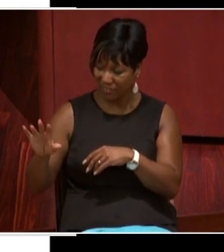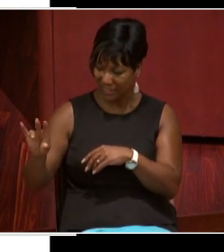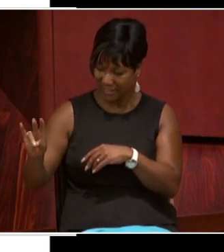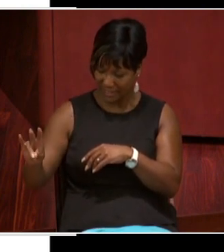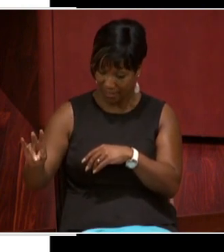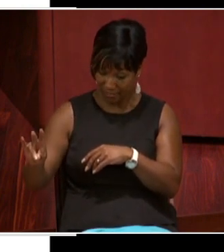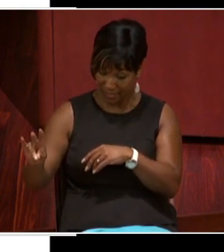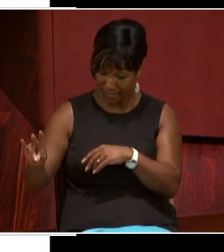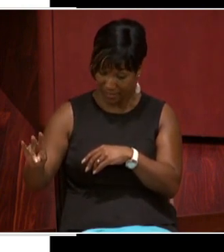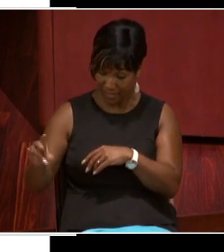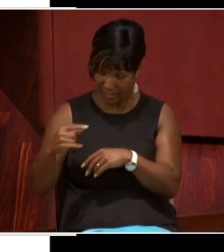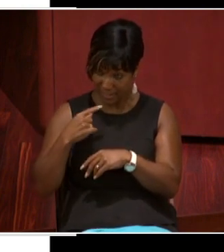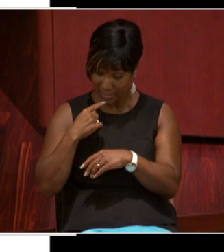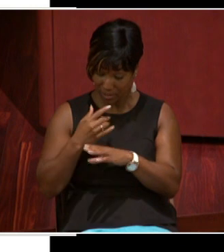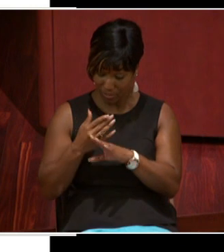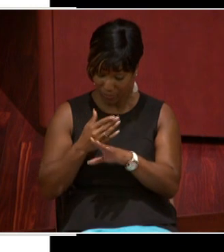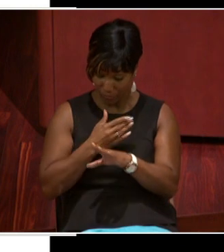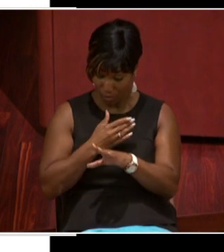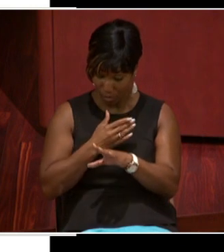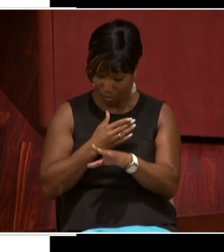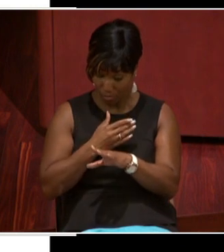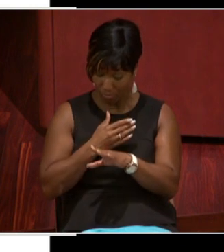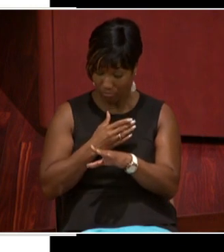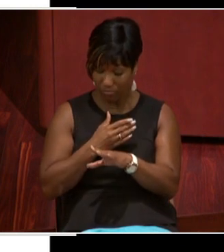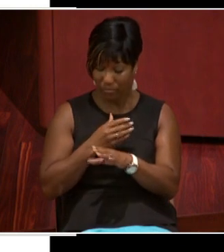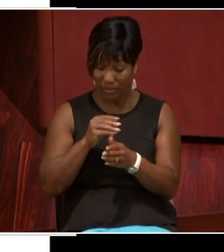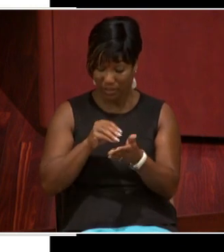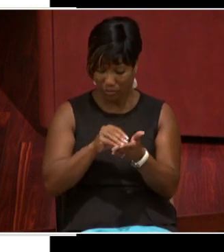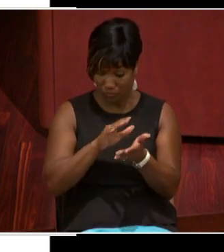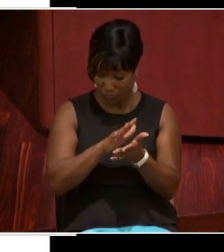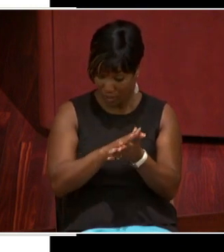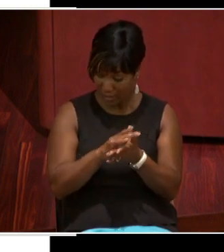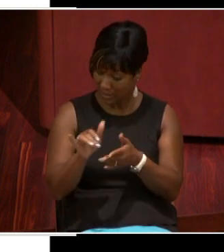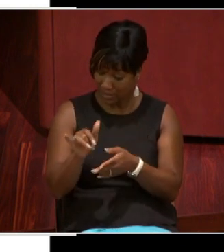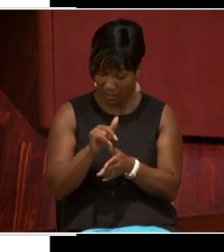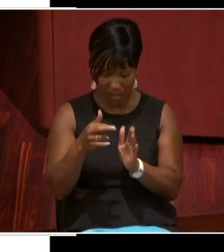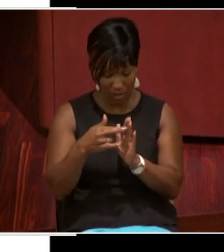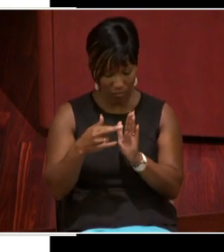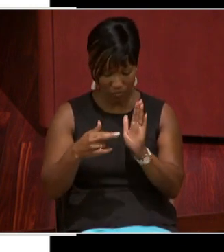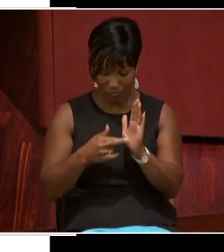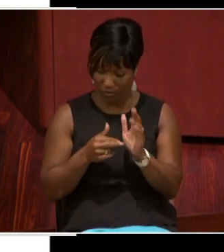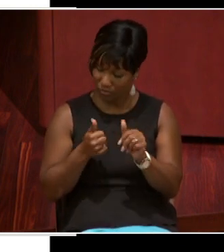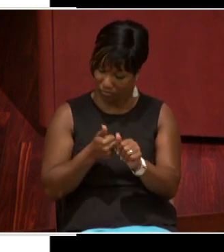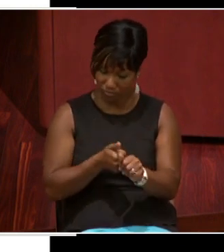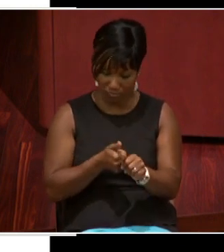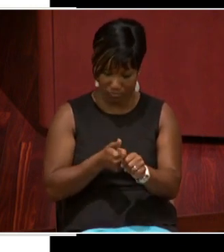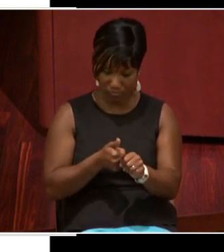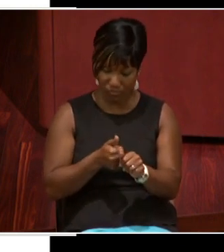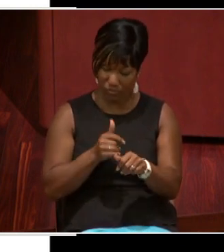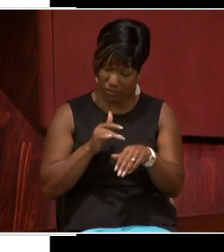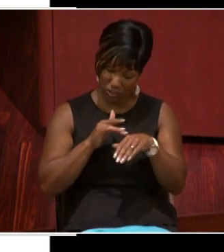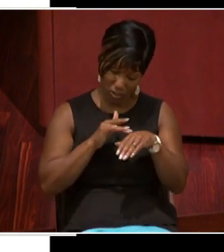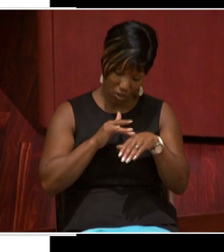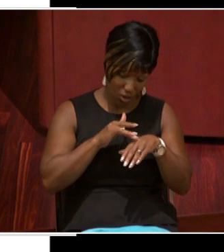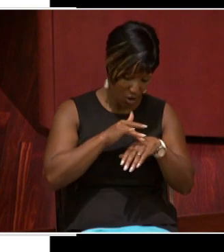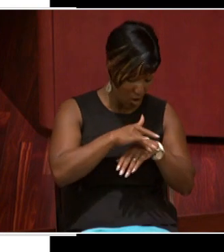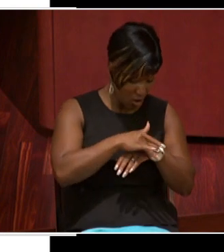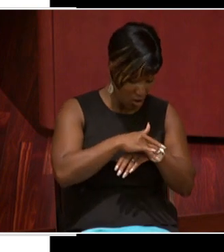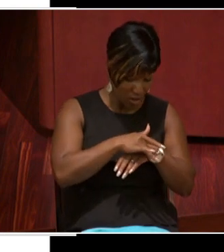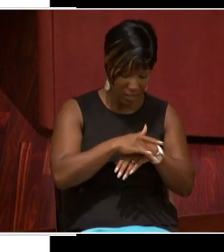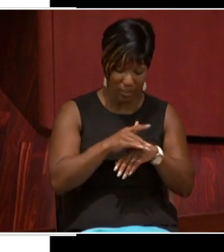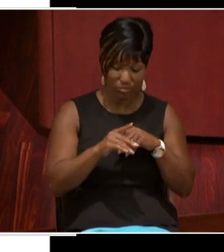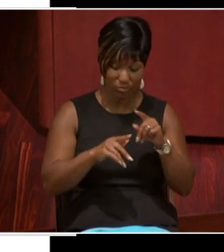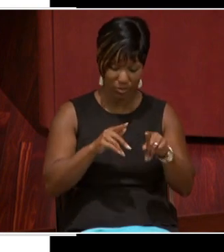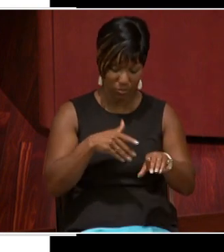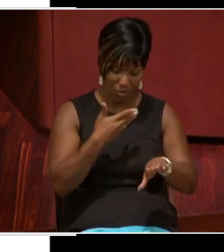And as I mentioned earlier, in these records, the same rule applies. With the really early passenger arrival